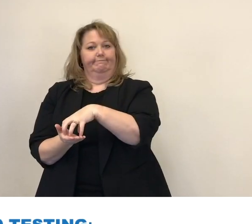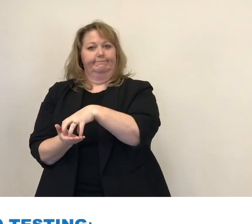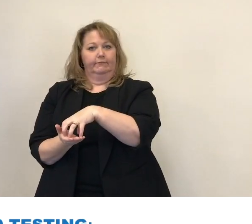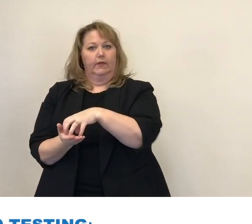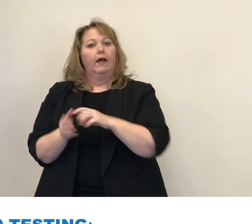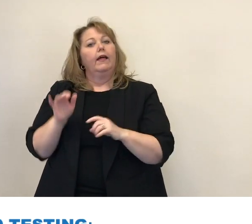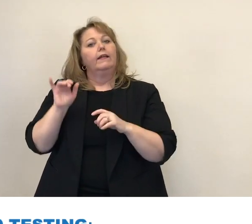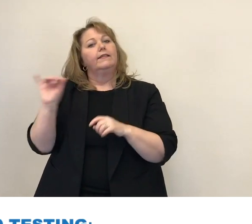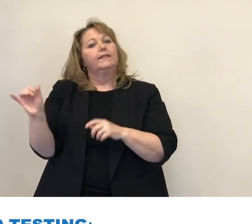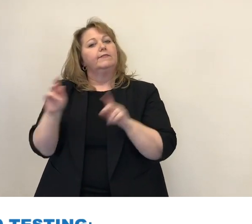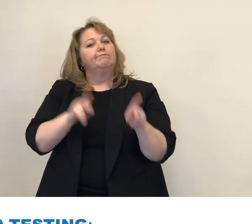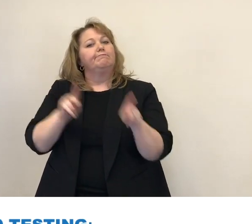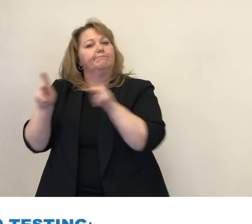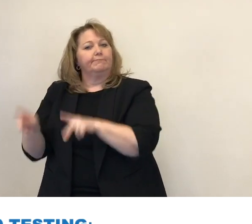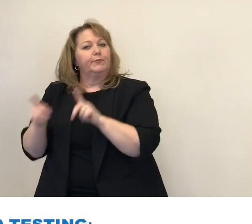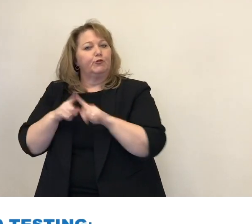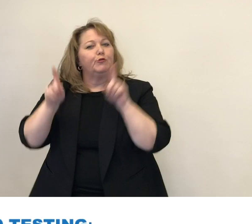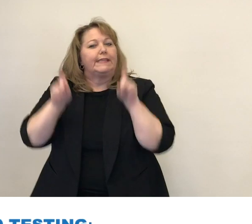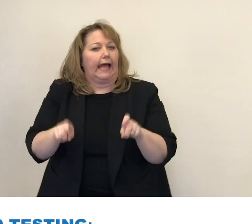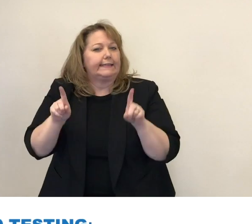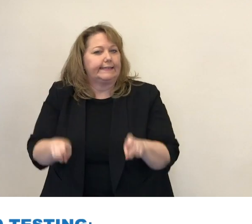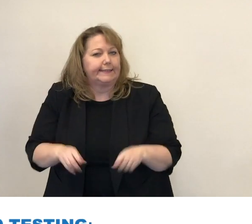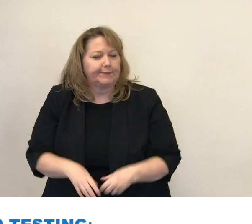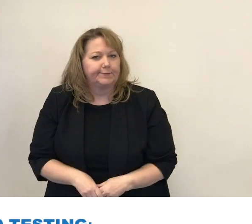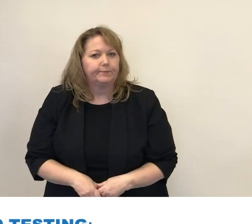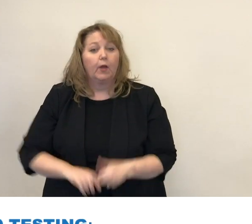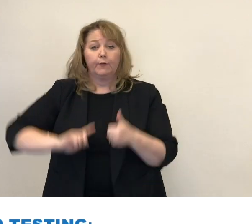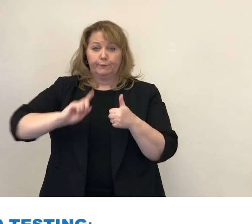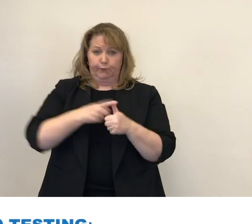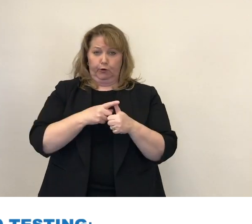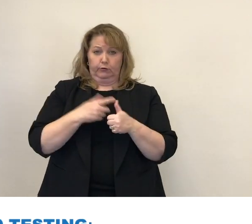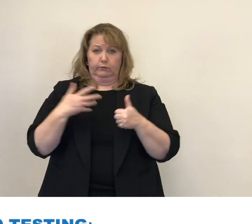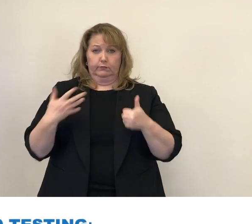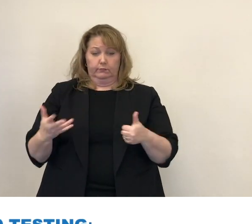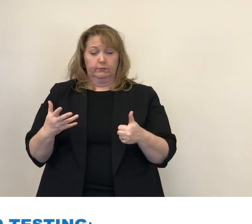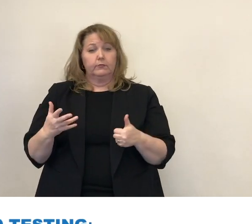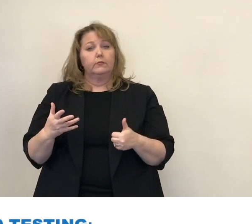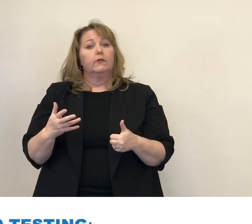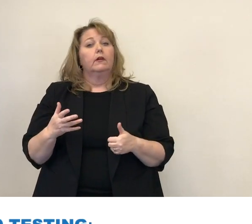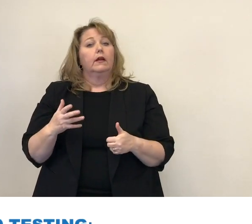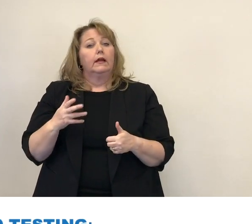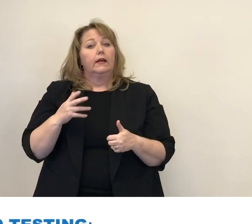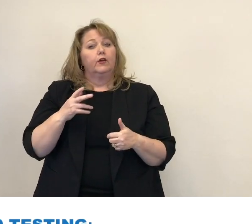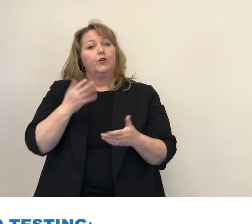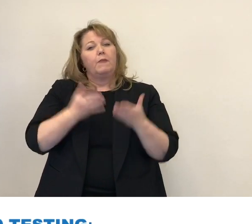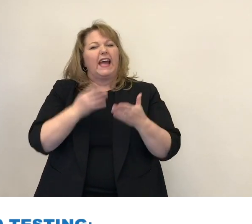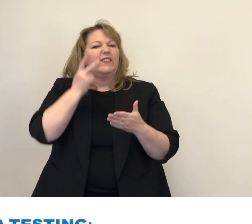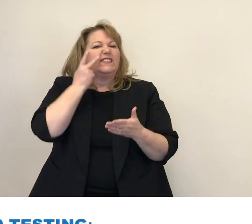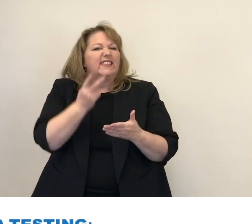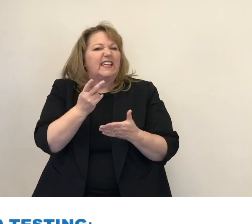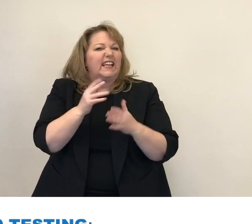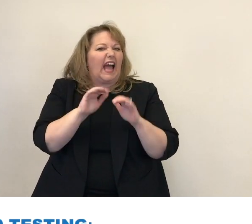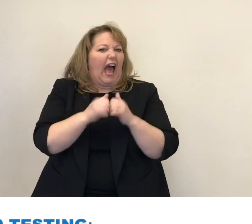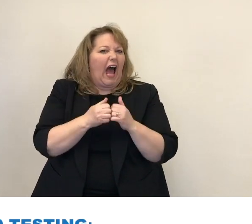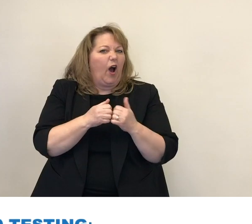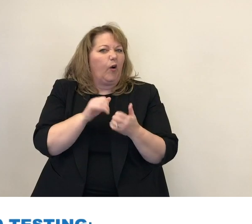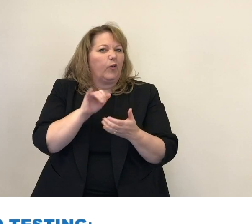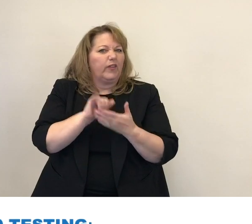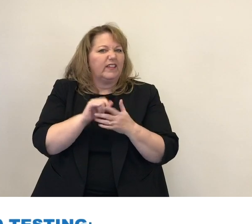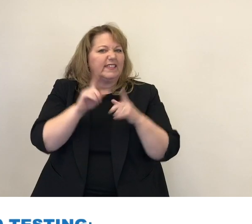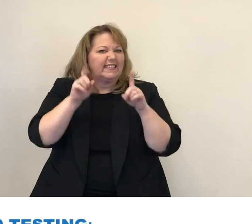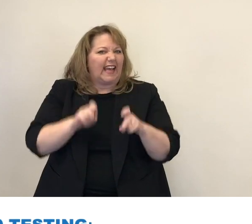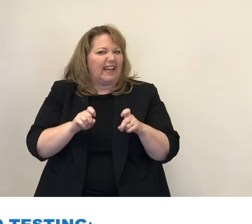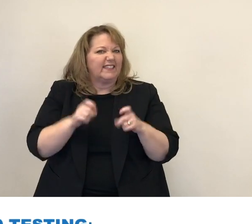lab testing. The first step, and the one that you might see in some of the footage on television, or if some of you may have even had if you've